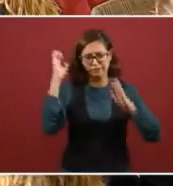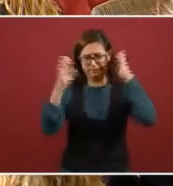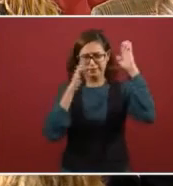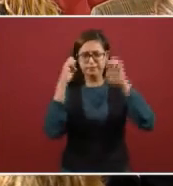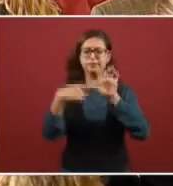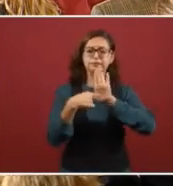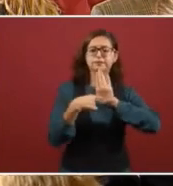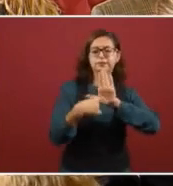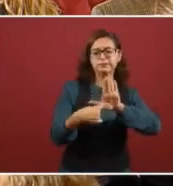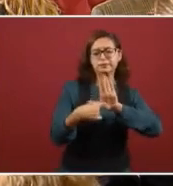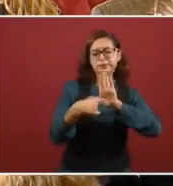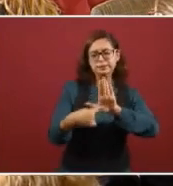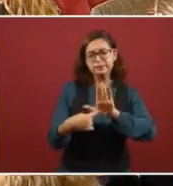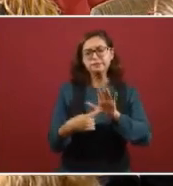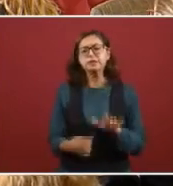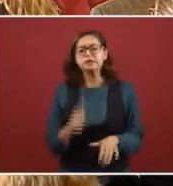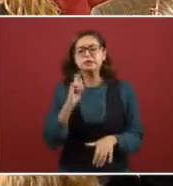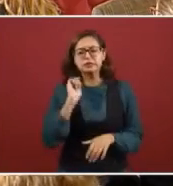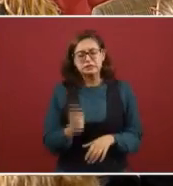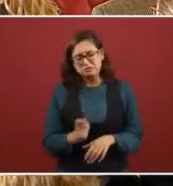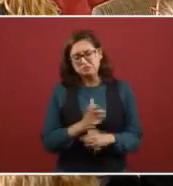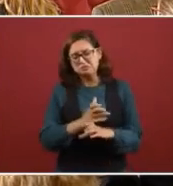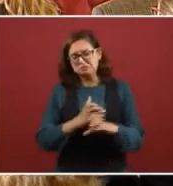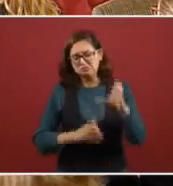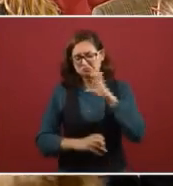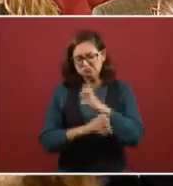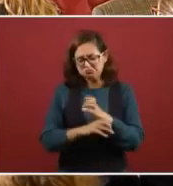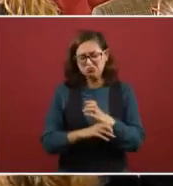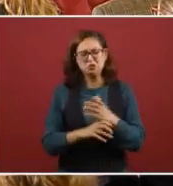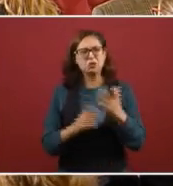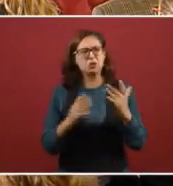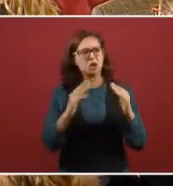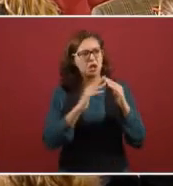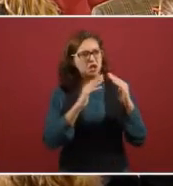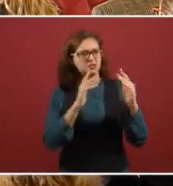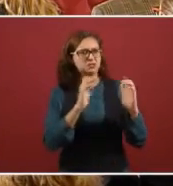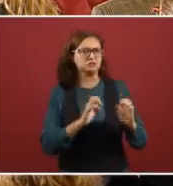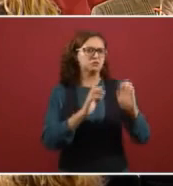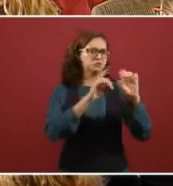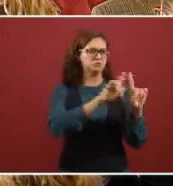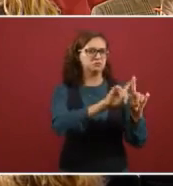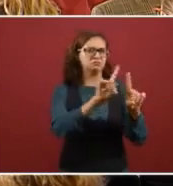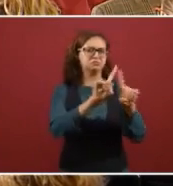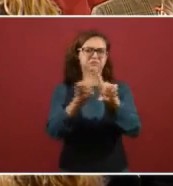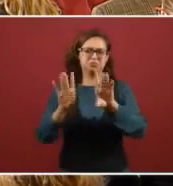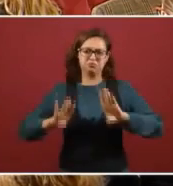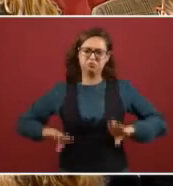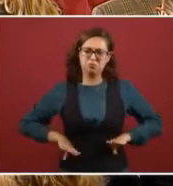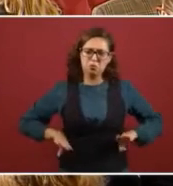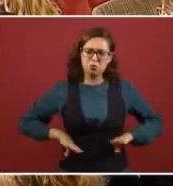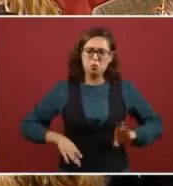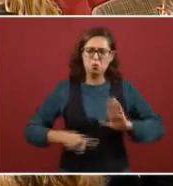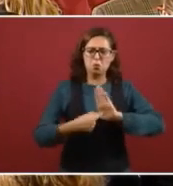so we're going to present to you the principal characteristics of the auction,